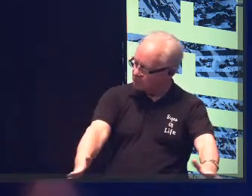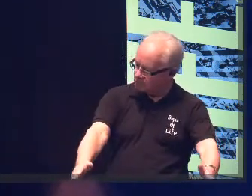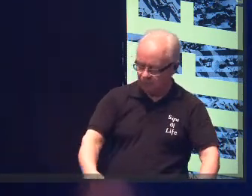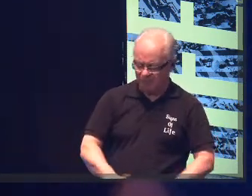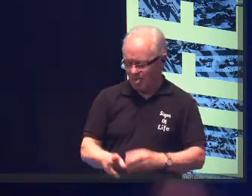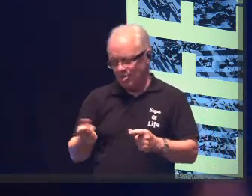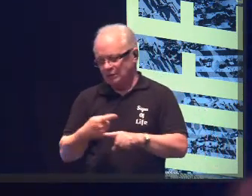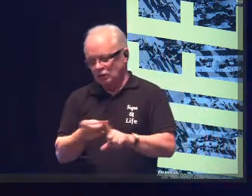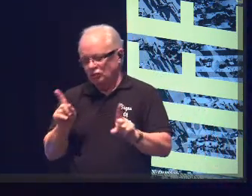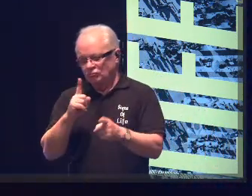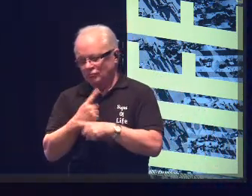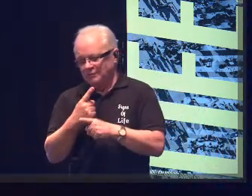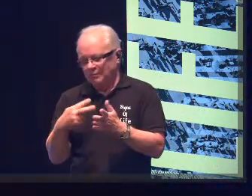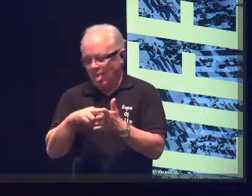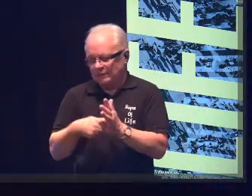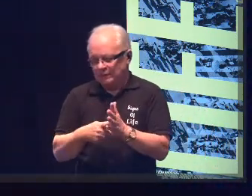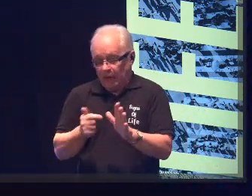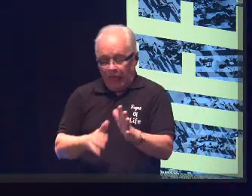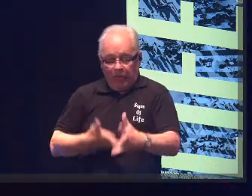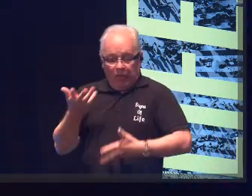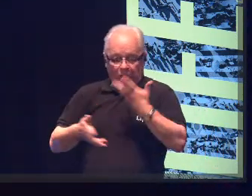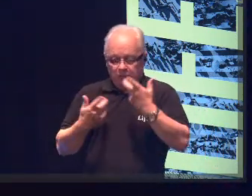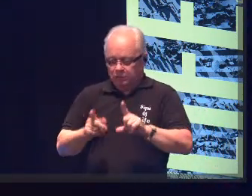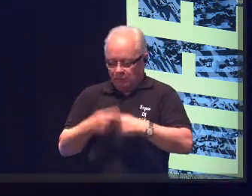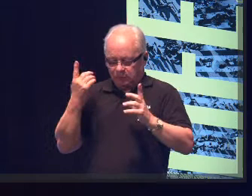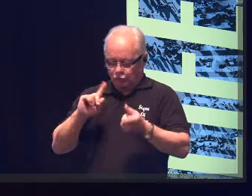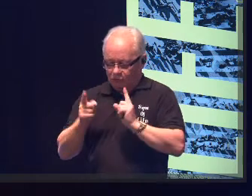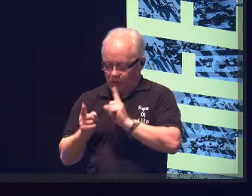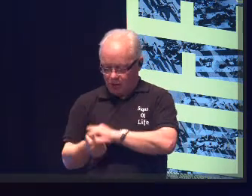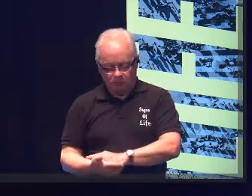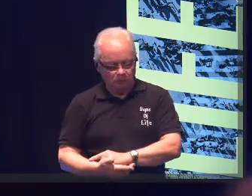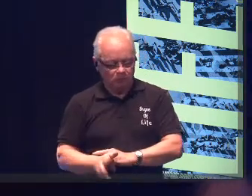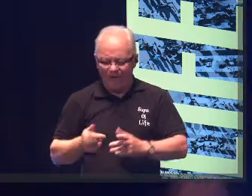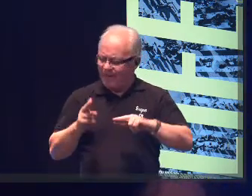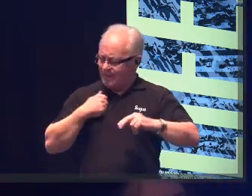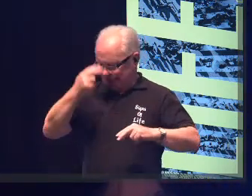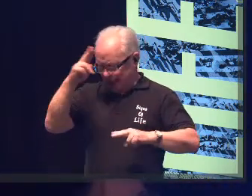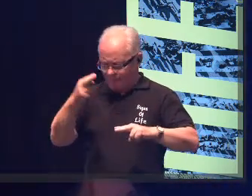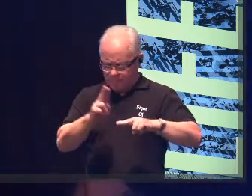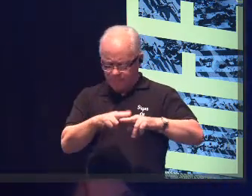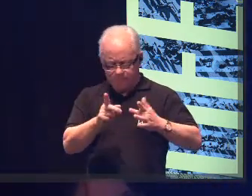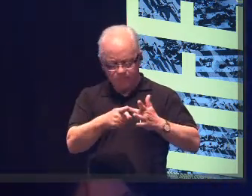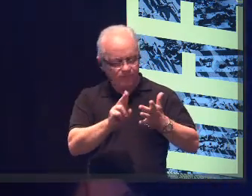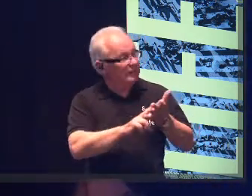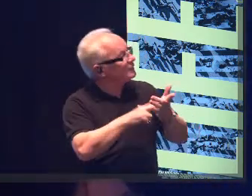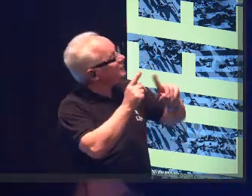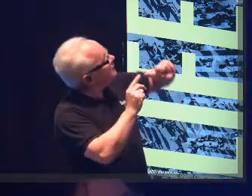plan and everything being an upheaval, this is actually how Finn went home from hospital. Is there a